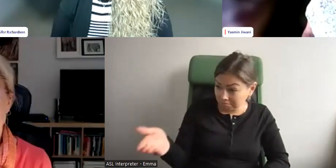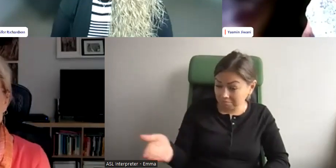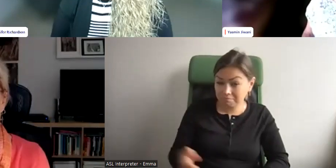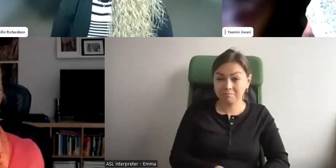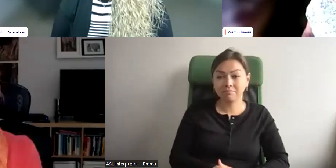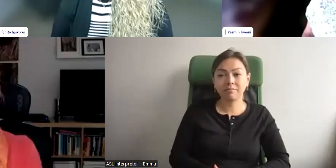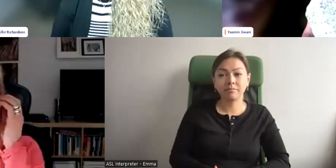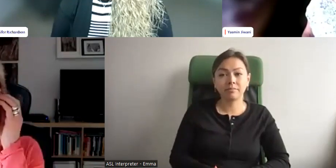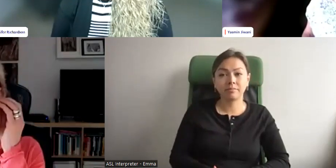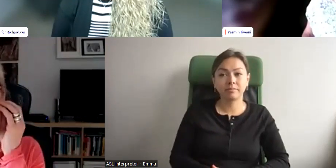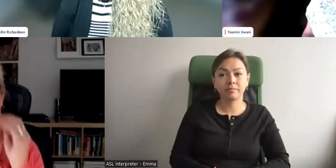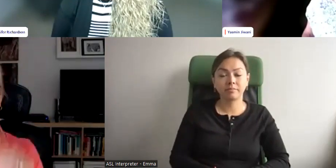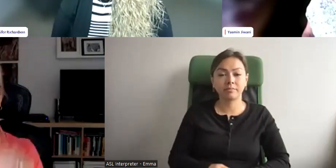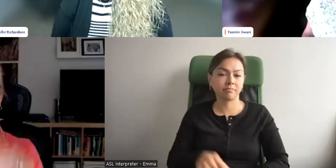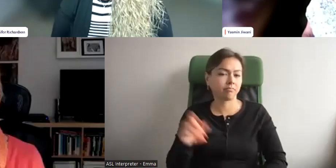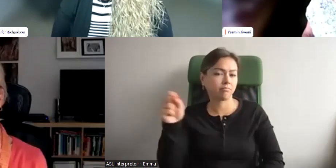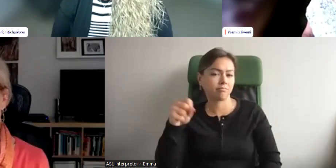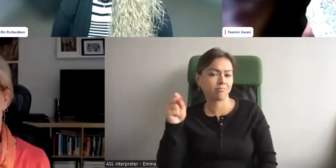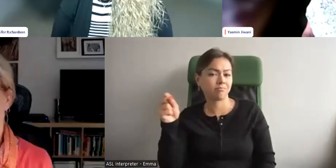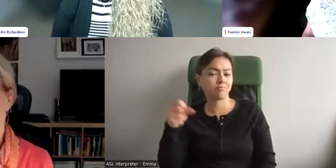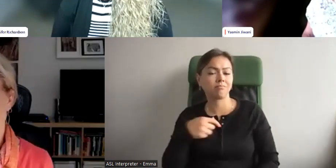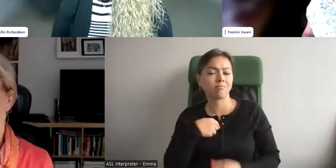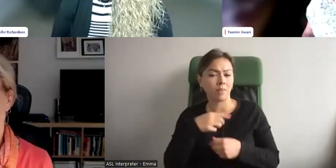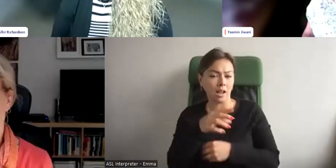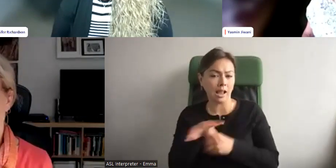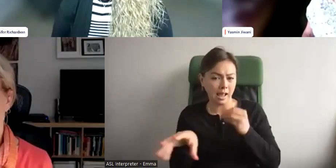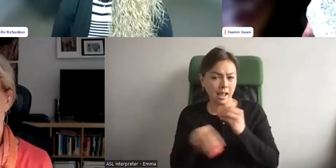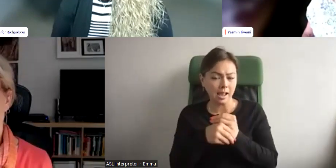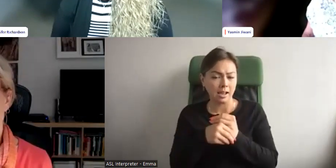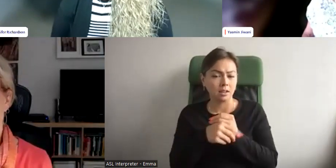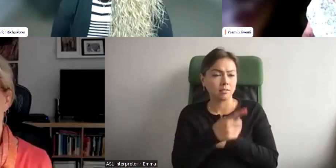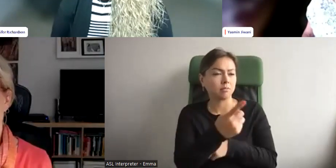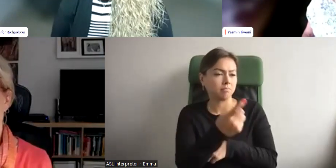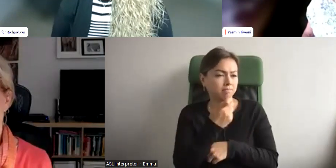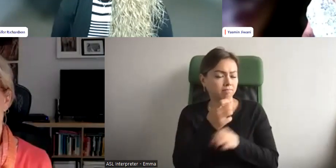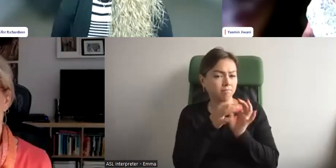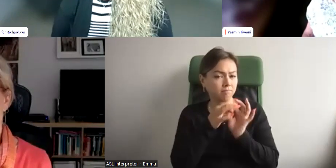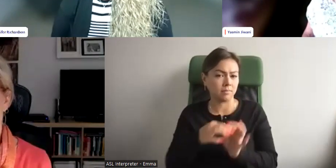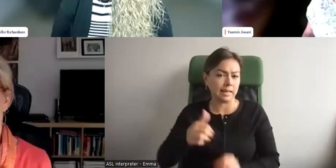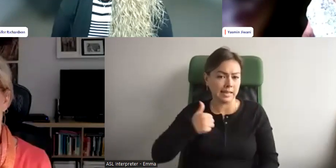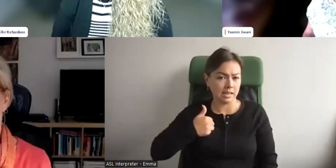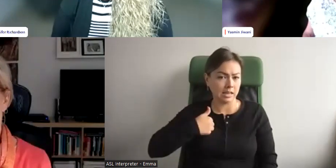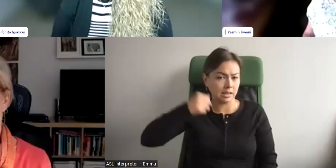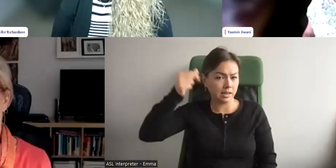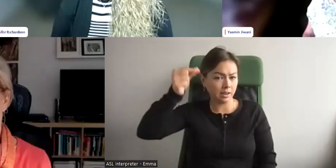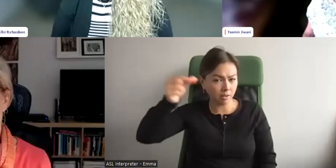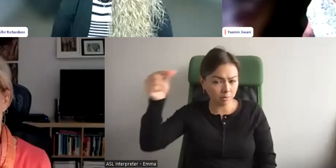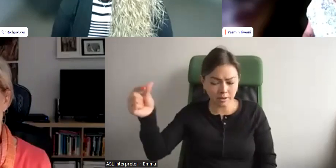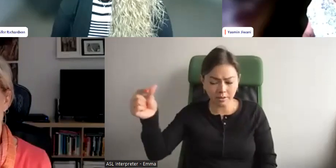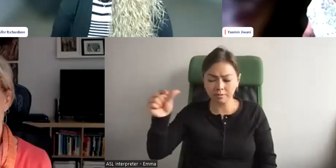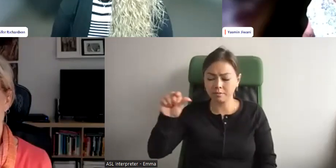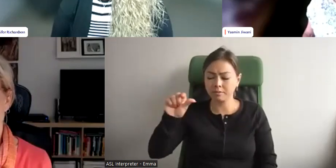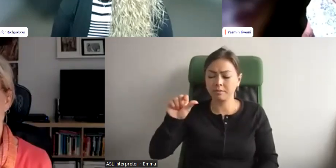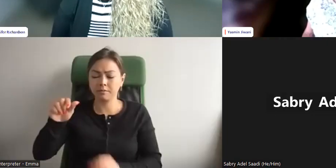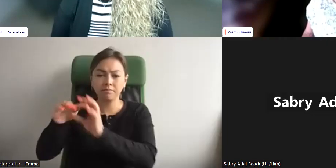Well, I just wanted to say, I mean, since the question was about the Canadian government and its relationship to this